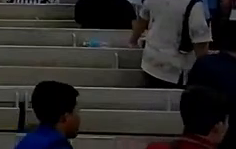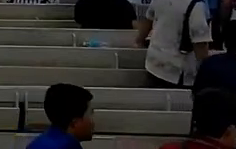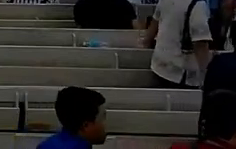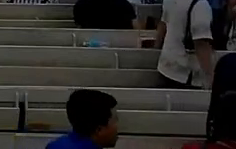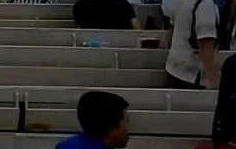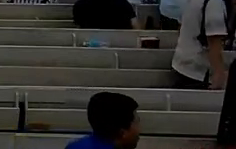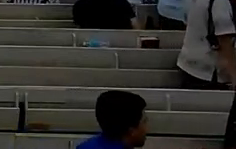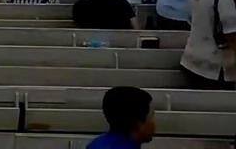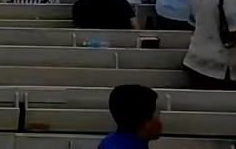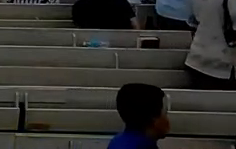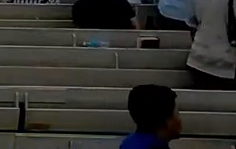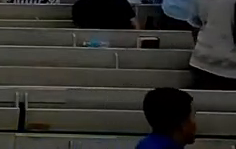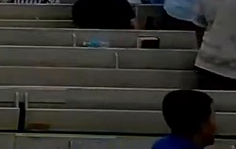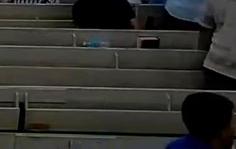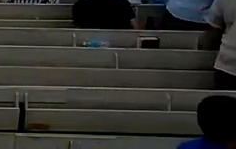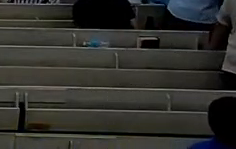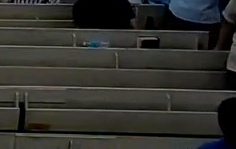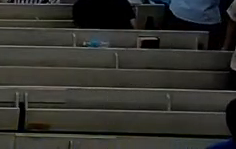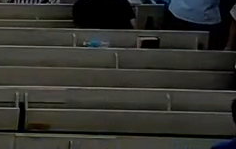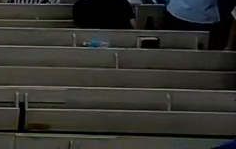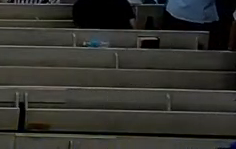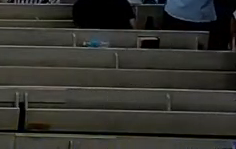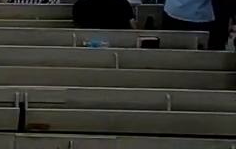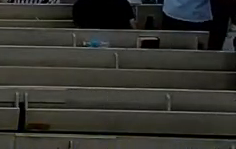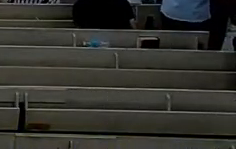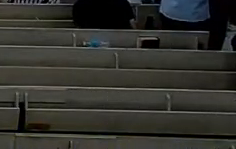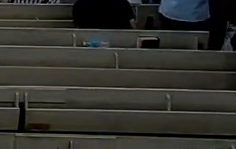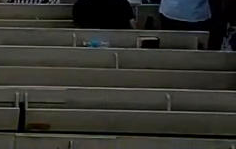Tomorrow night. Missions Country Night.